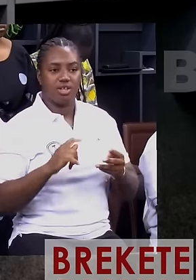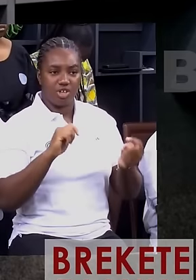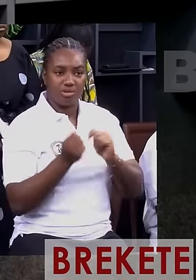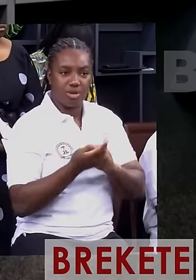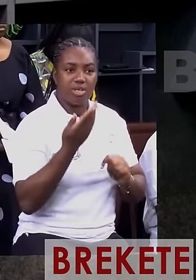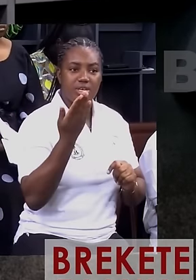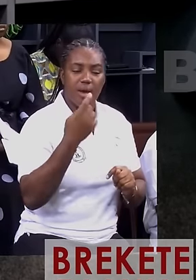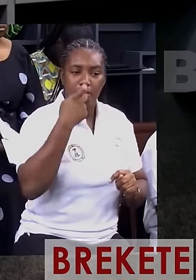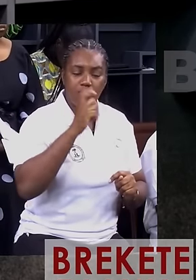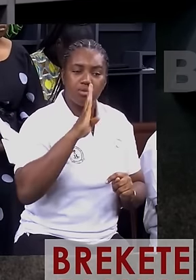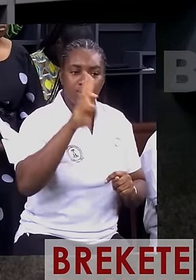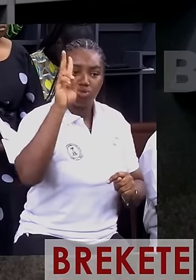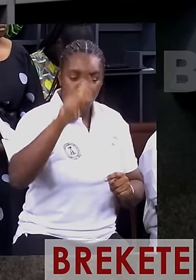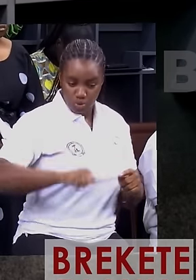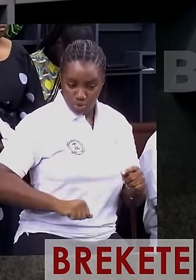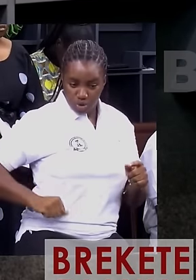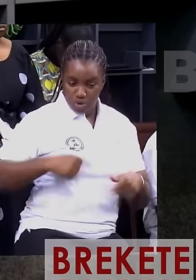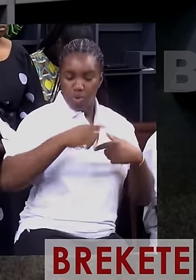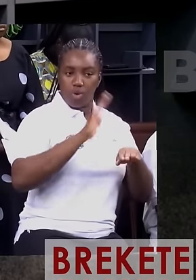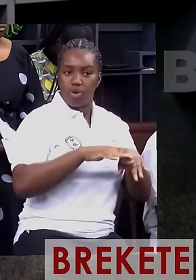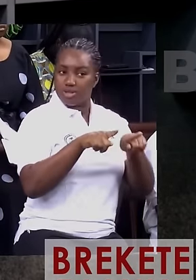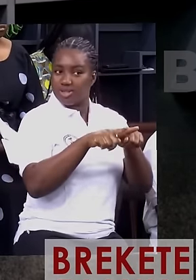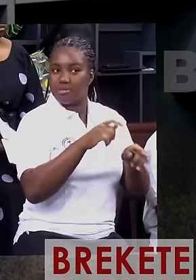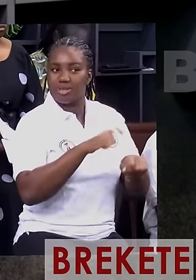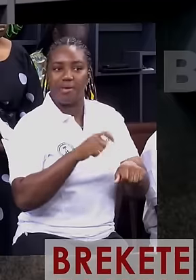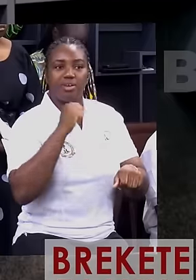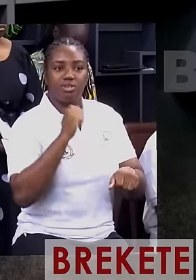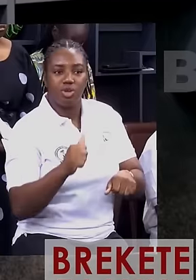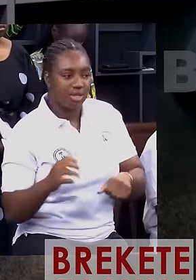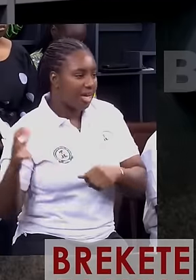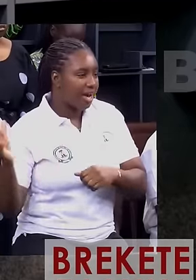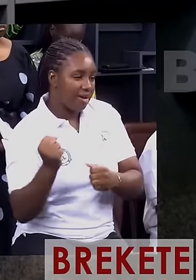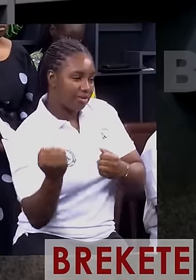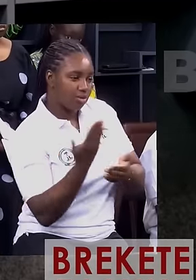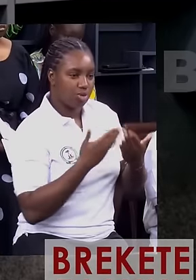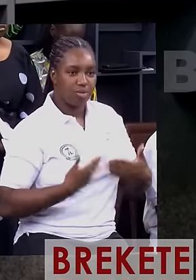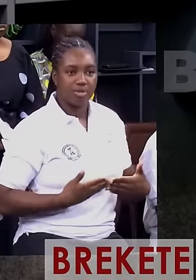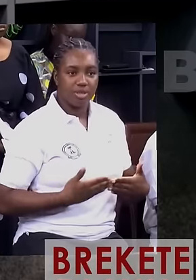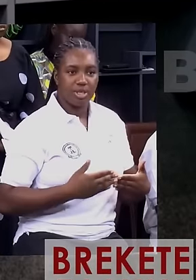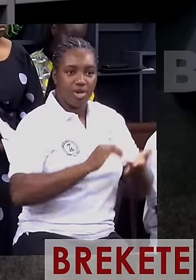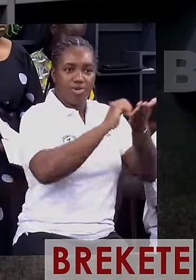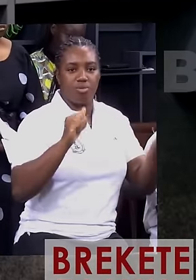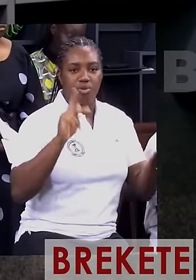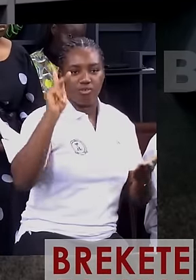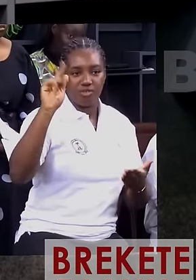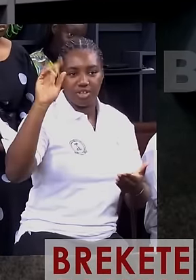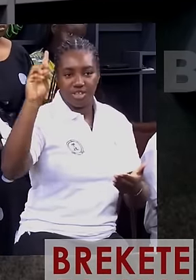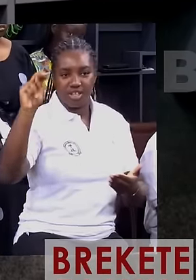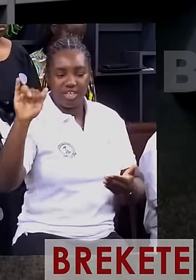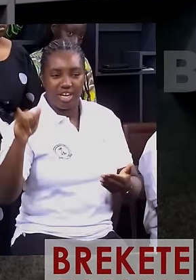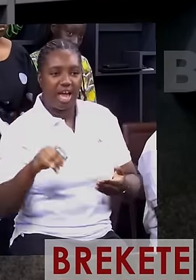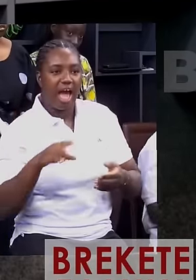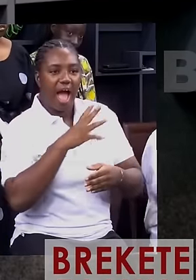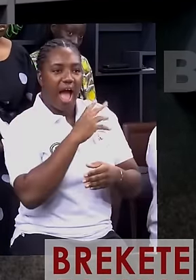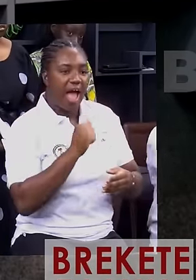the same time. Some people think that you just catch someone, harvest his kidney, put it in the fridge. Whenever you see someone that